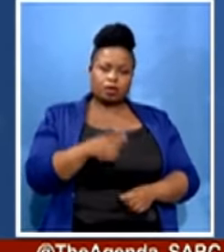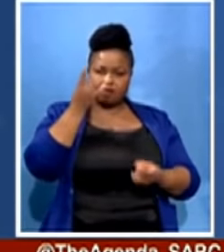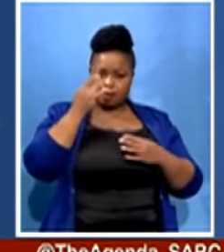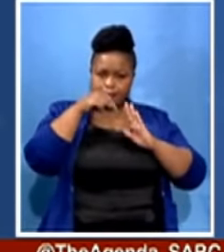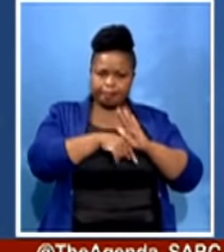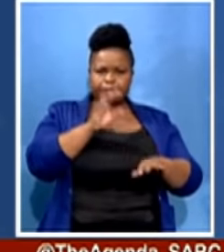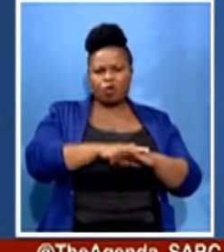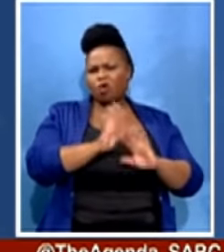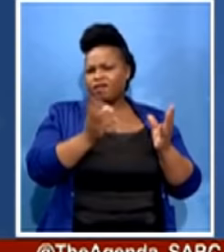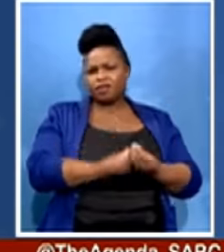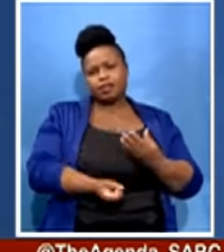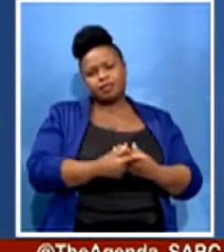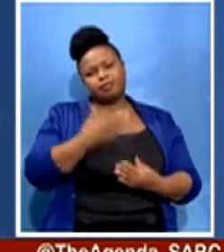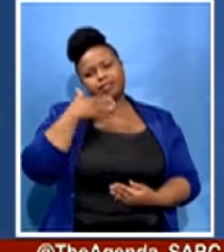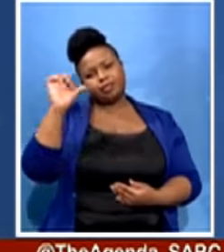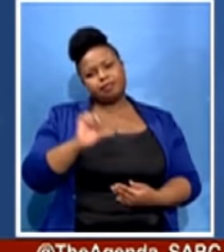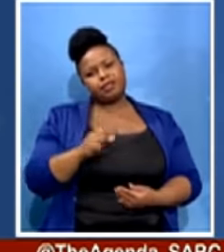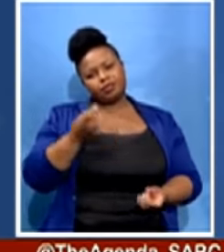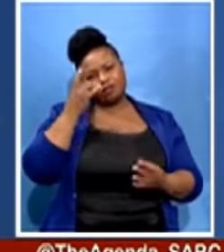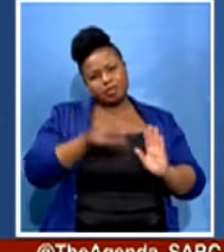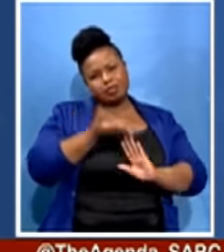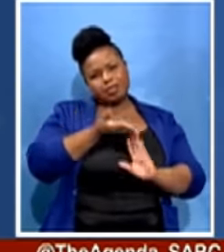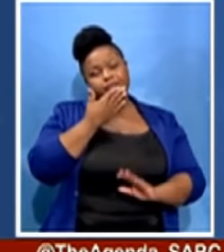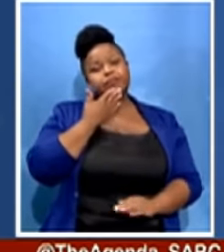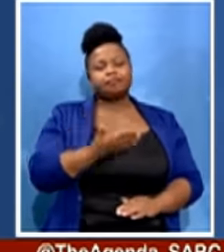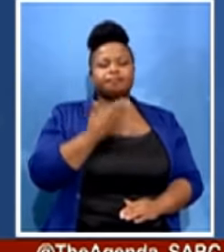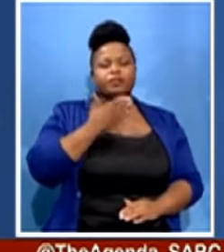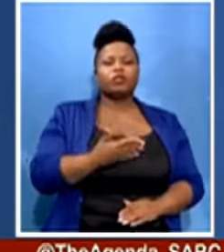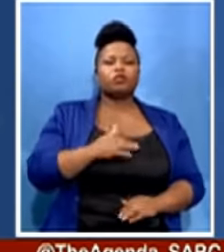us and give us the very latest. But we do appreciate your time. Be well, sir. Thank you very much, sir.